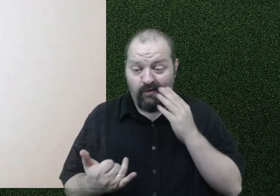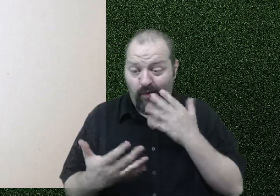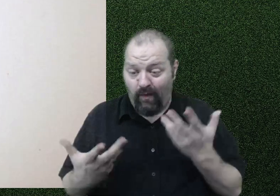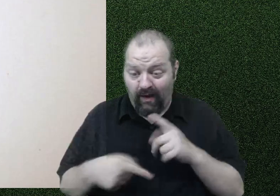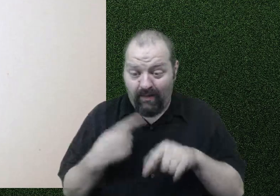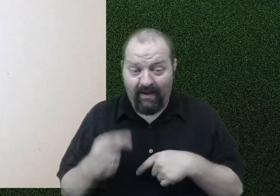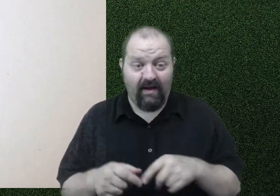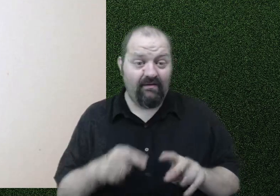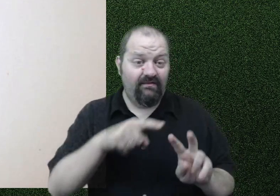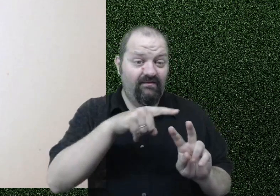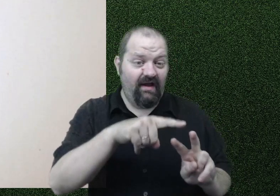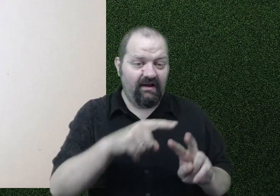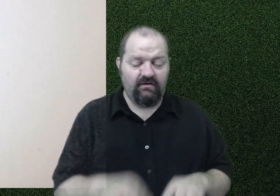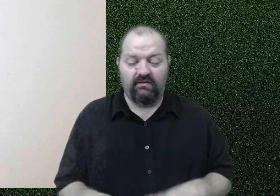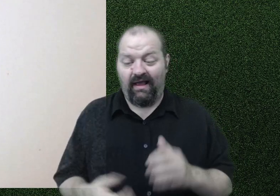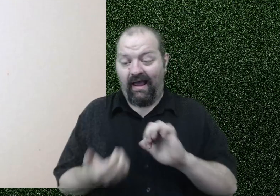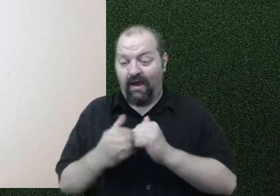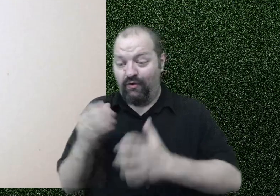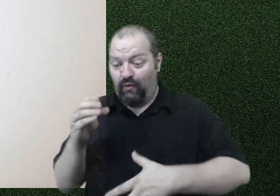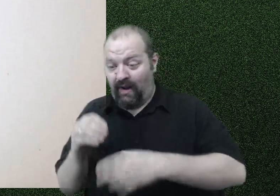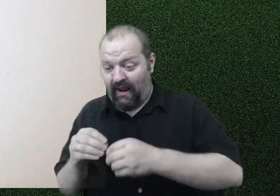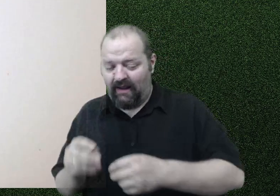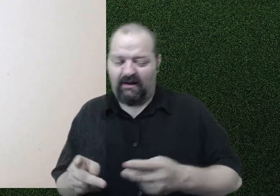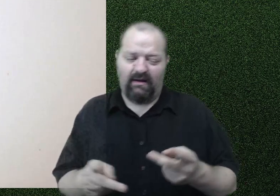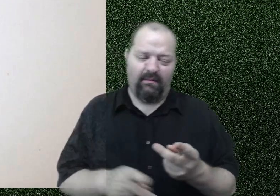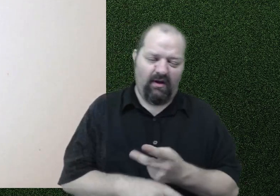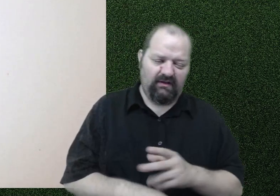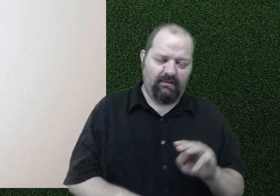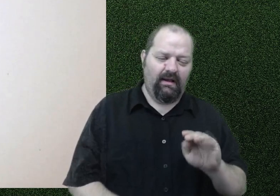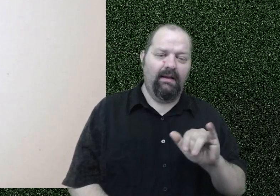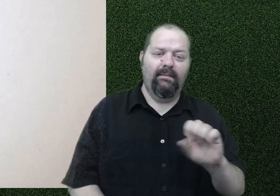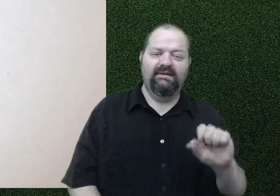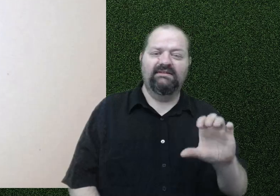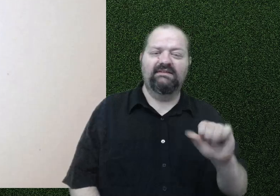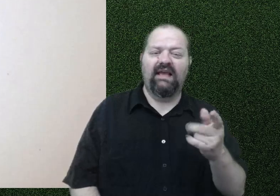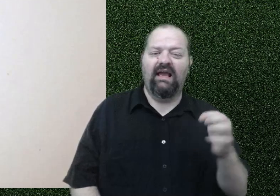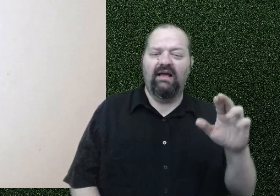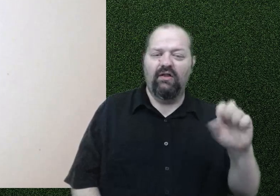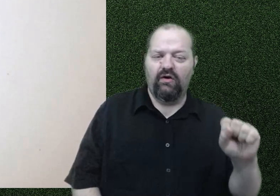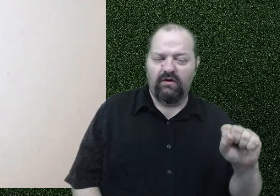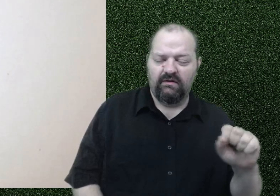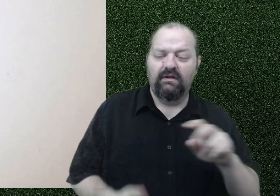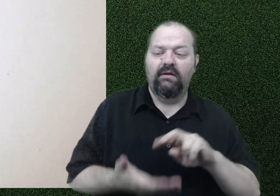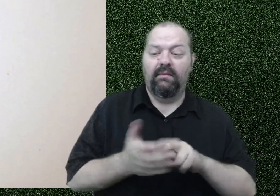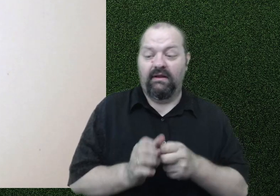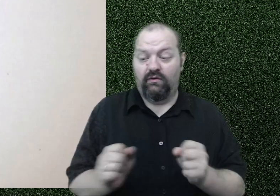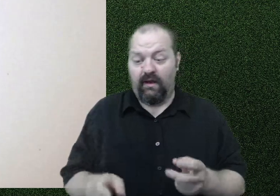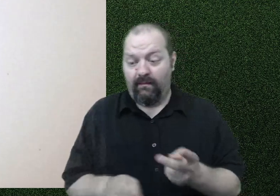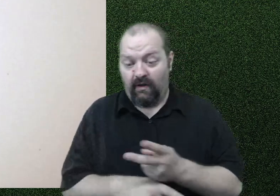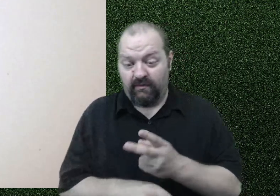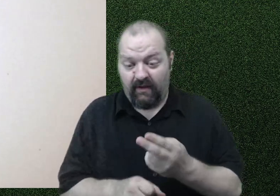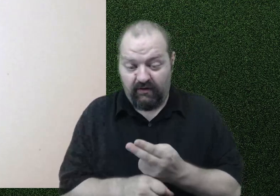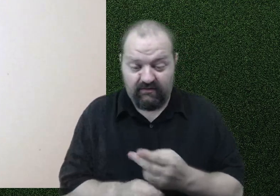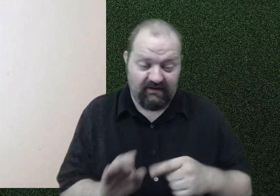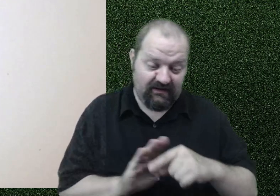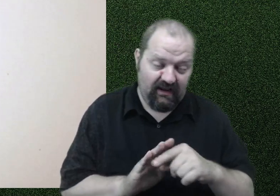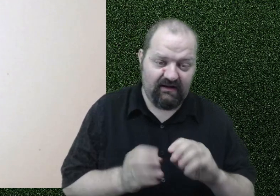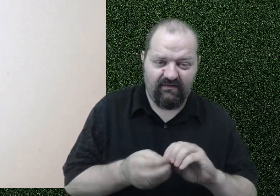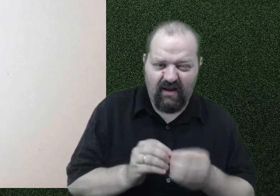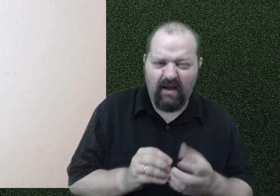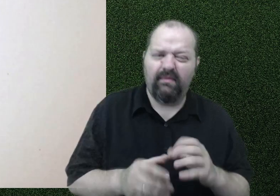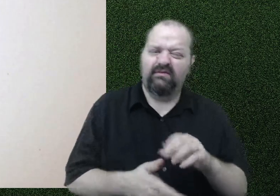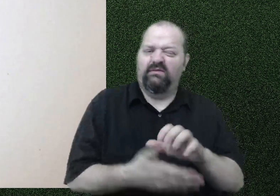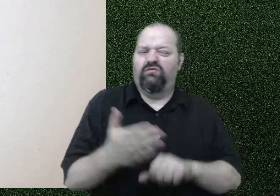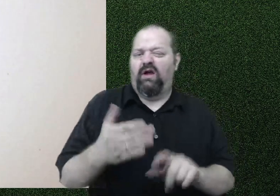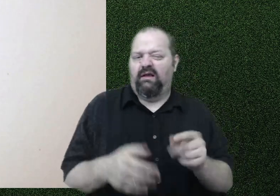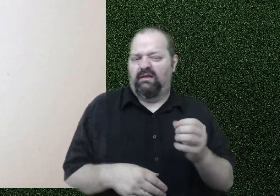add them, multiply them as scalars. That means we could also multiply them by negative numbers so we could subtract them. We know how to find unit vectors in